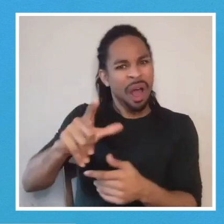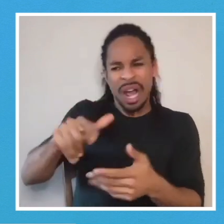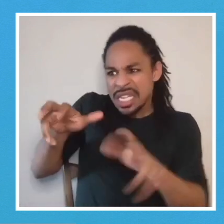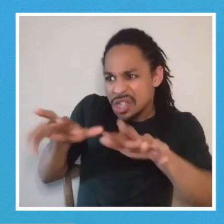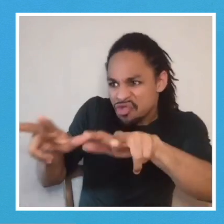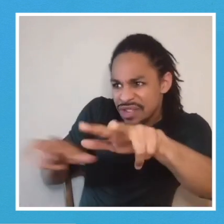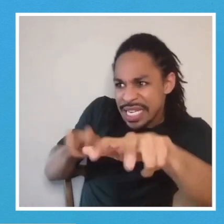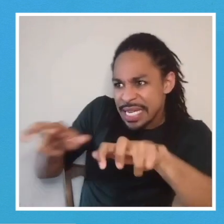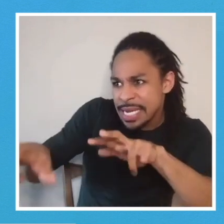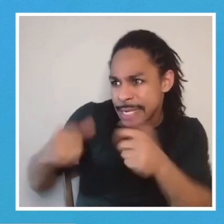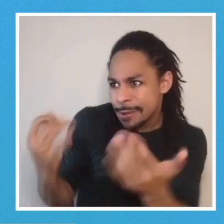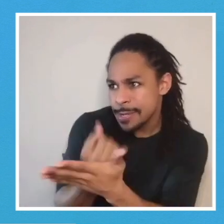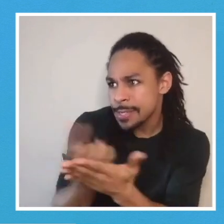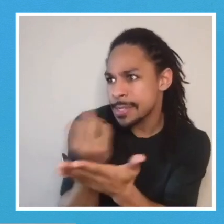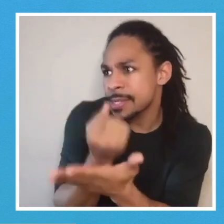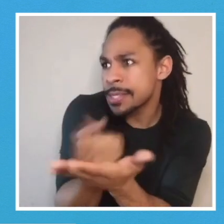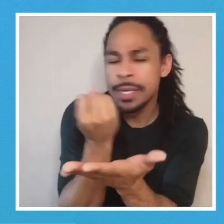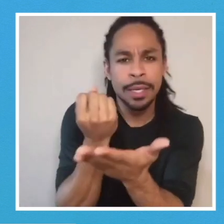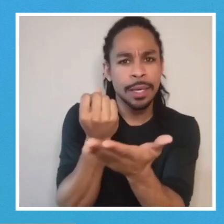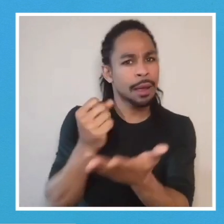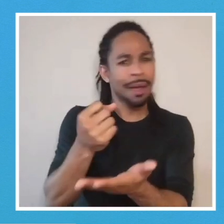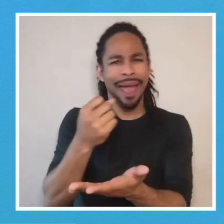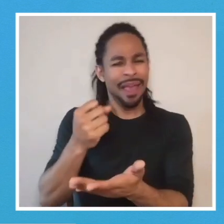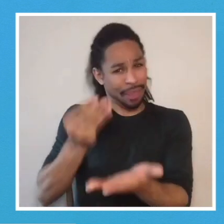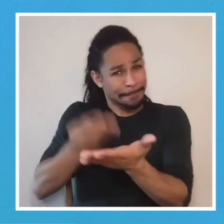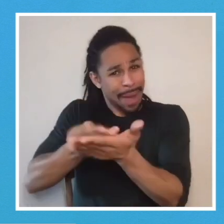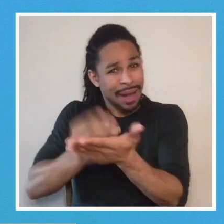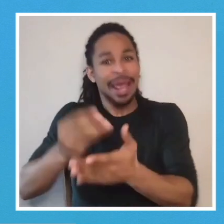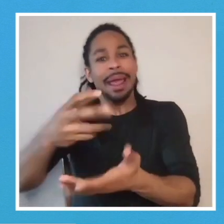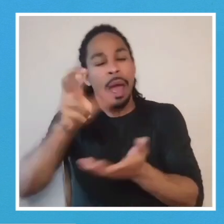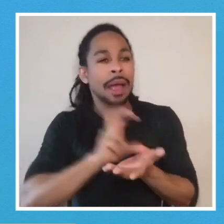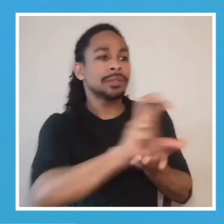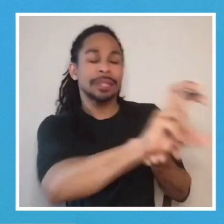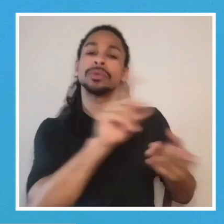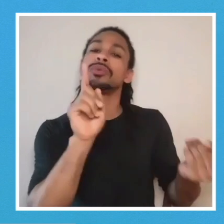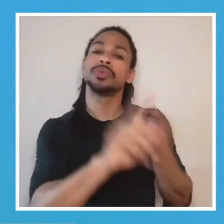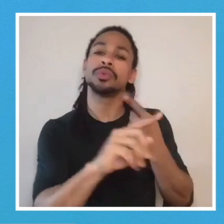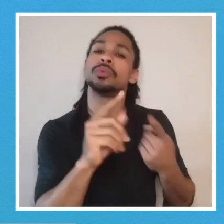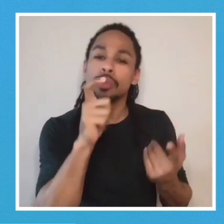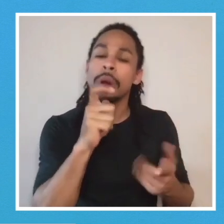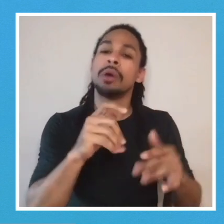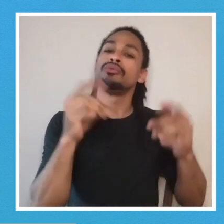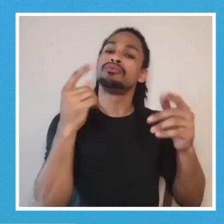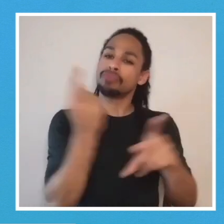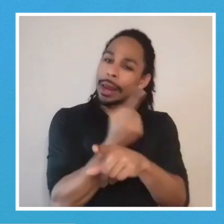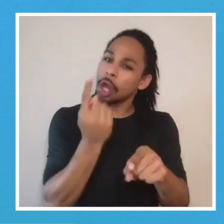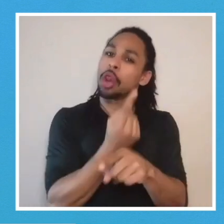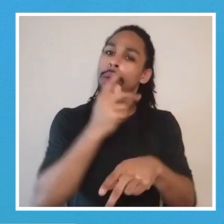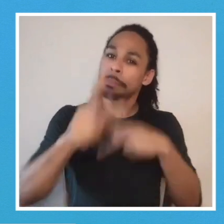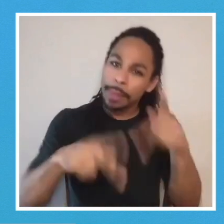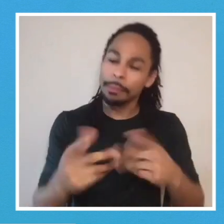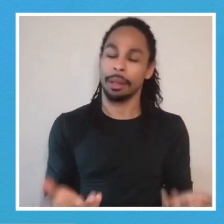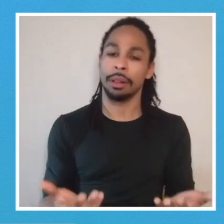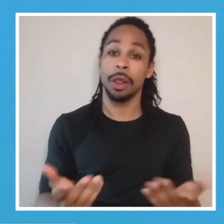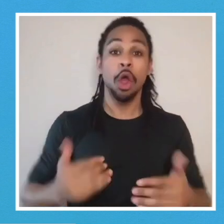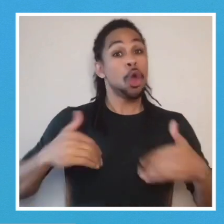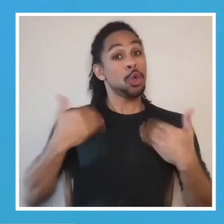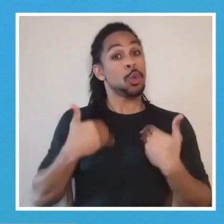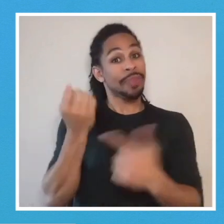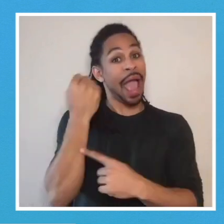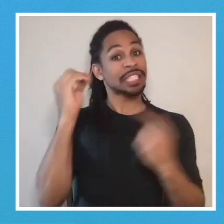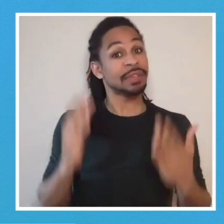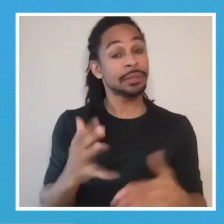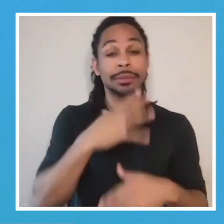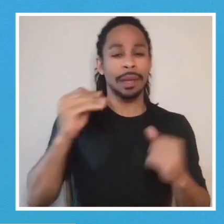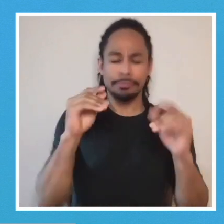give that money back to the hands of ordinary people. We got youth climate activists and some of the most brilliant artists of our time